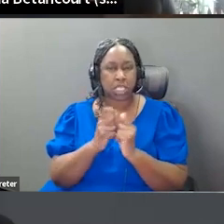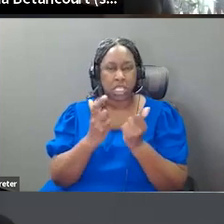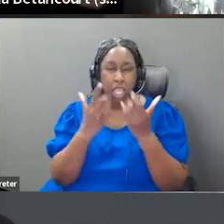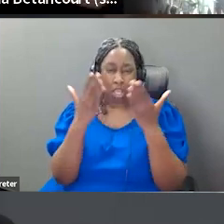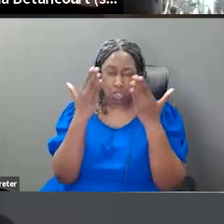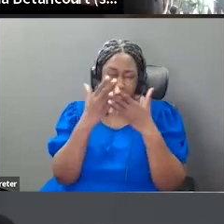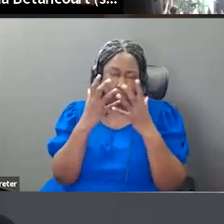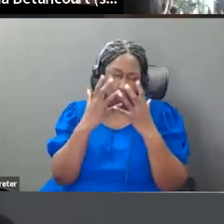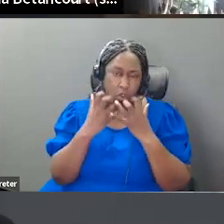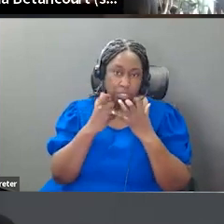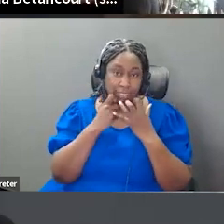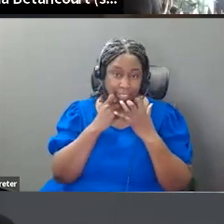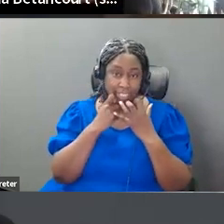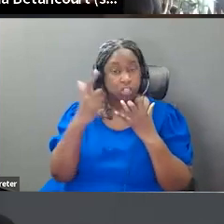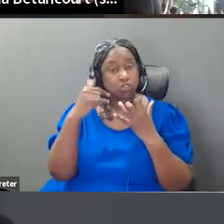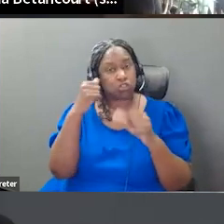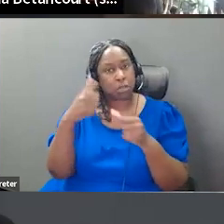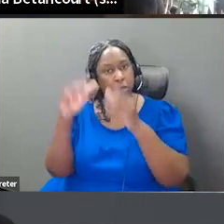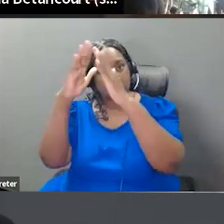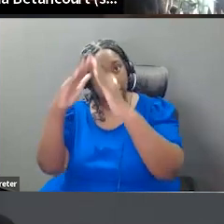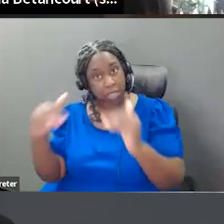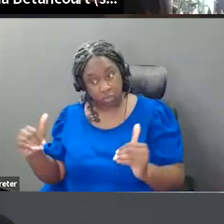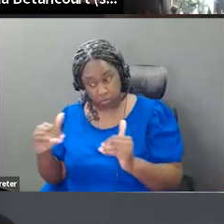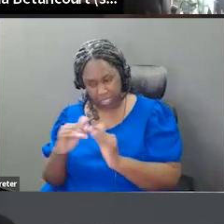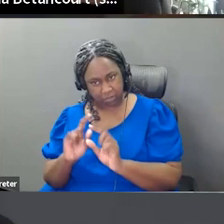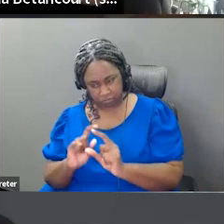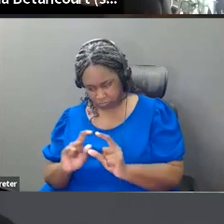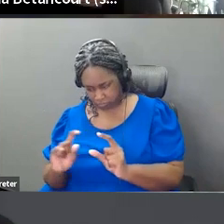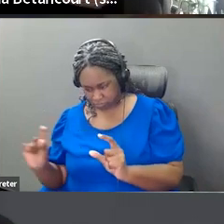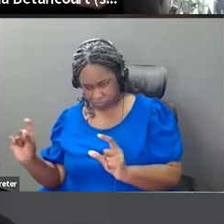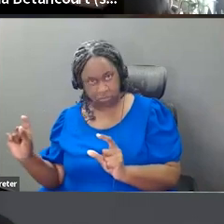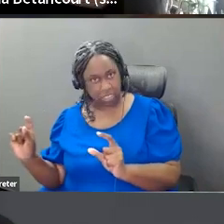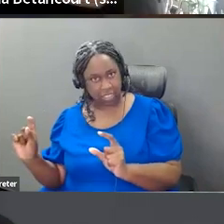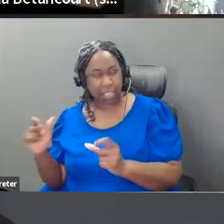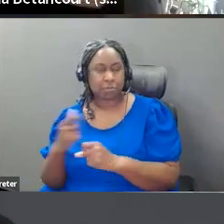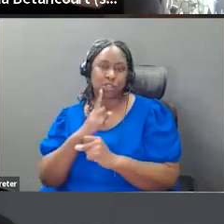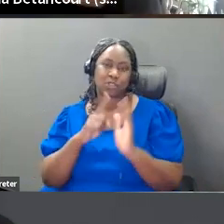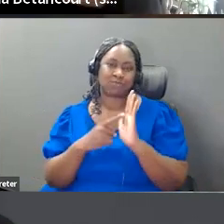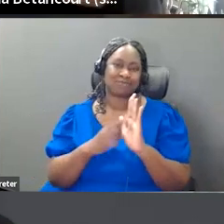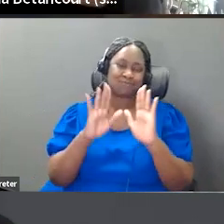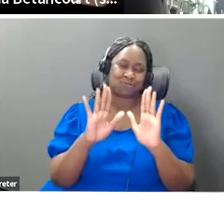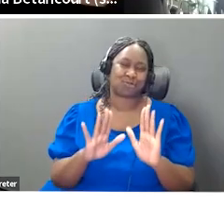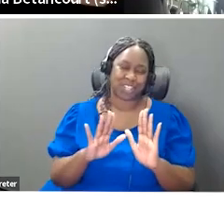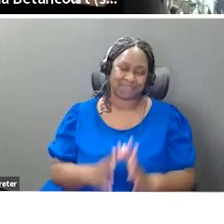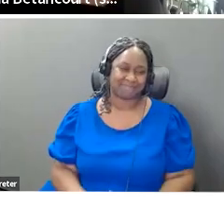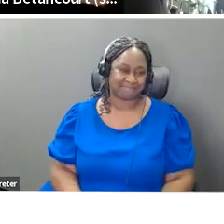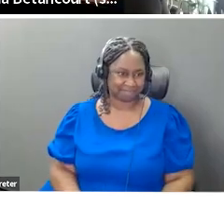skin tones, like at the bottom of that pyramid I showed, to make sure that they were featured in a really great light.